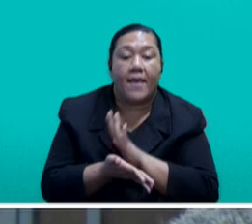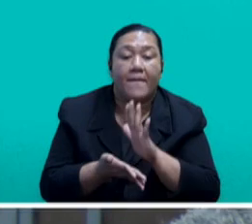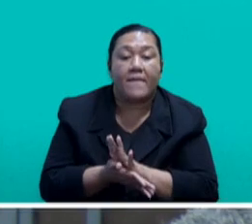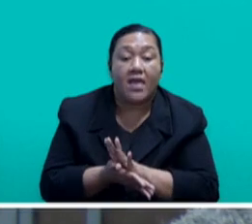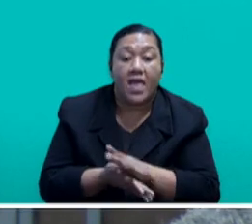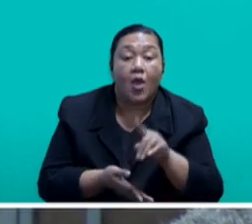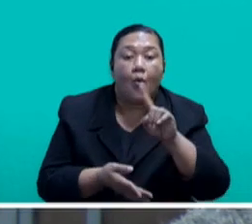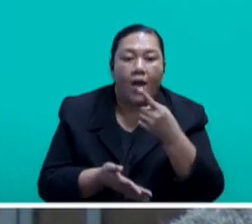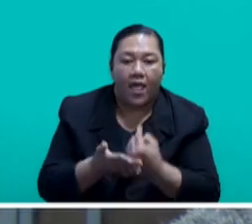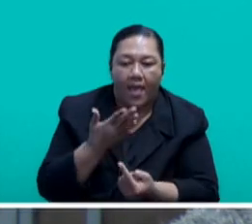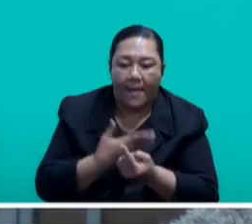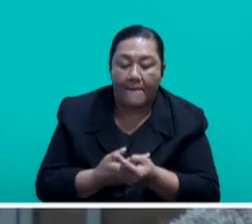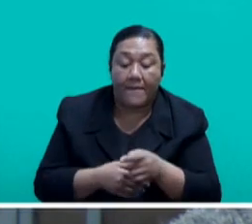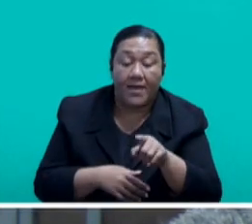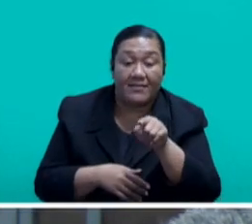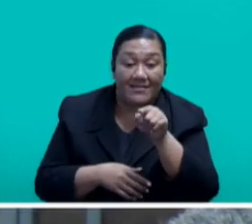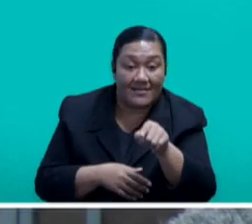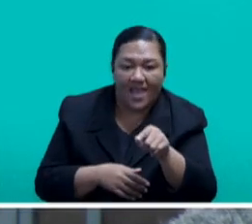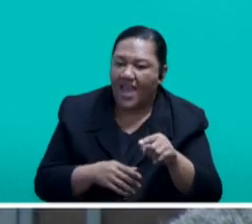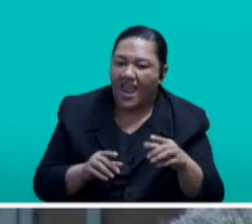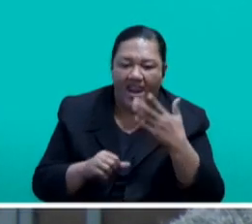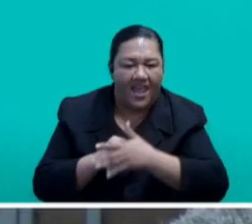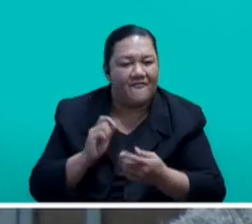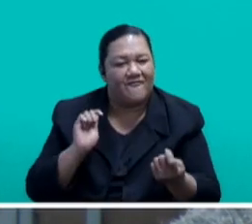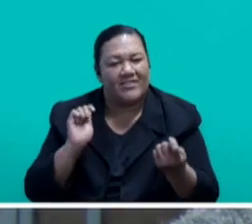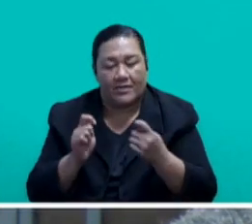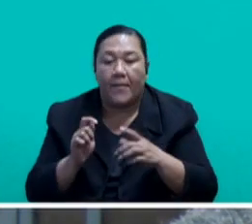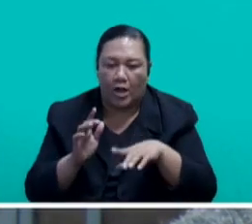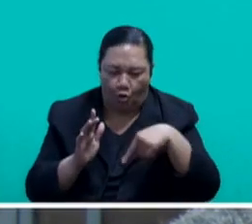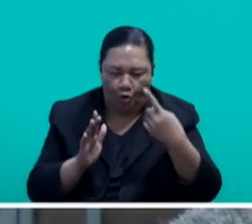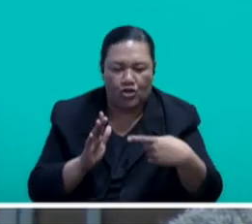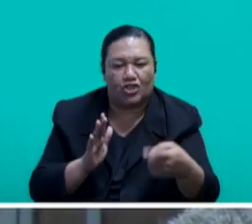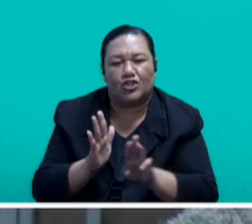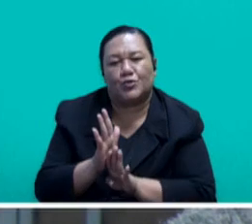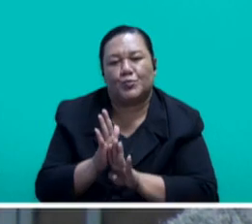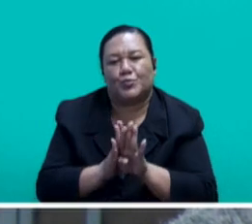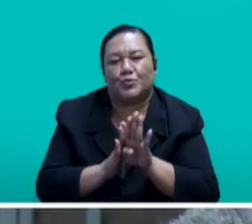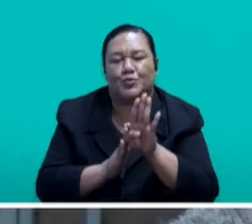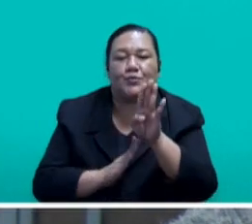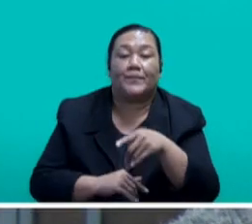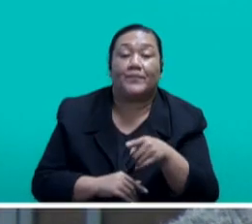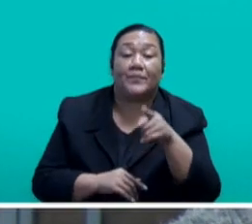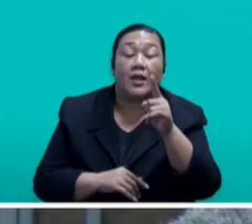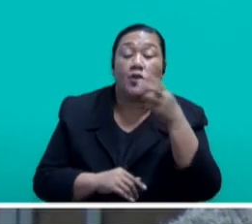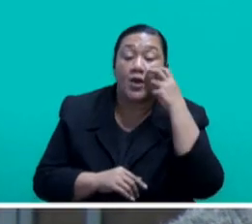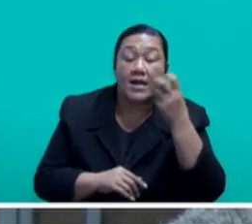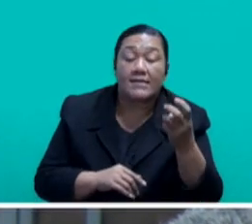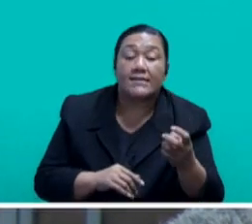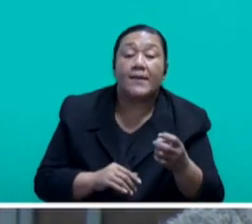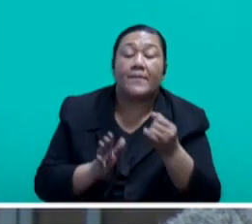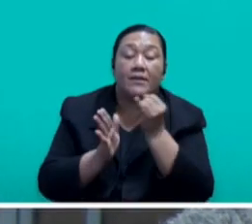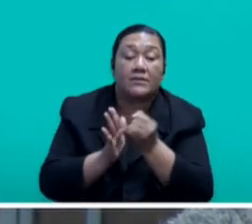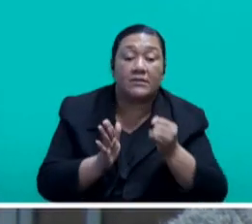this area. Mr. Speaker, sir, tourism industry development in Vanuatu is long